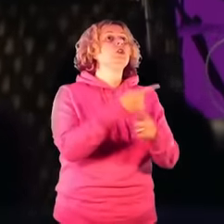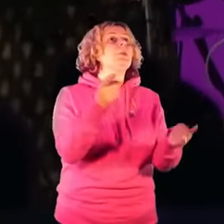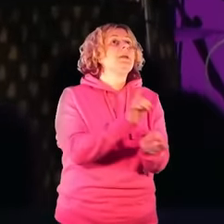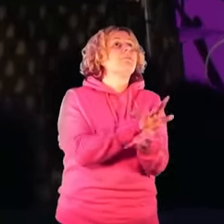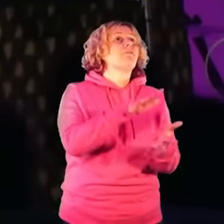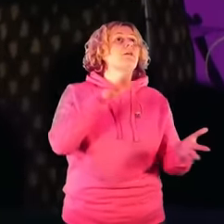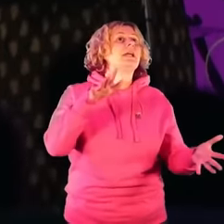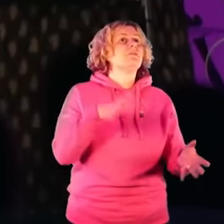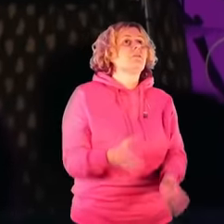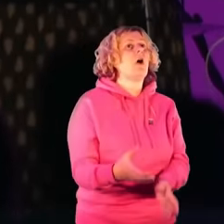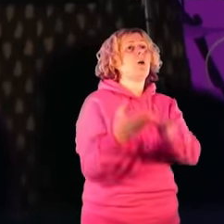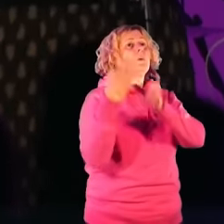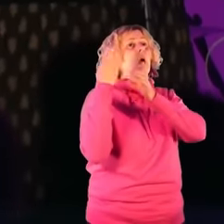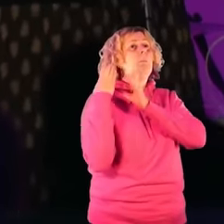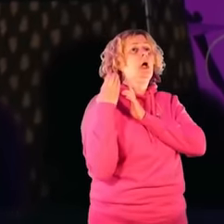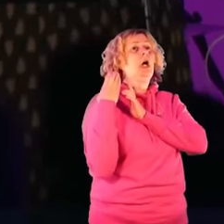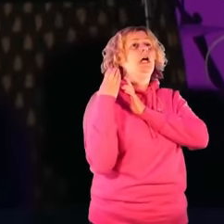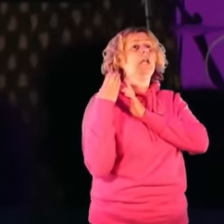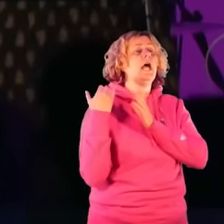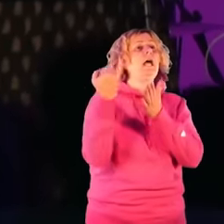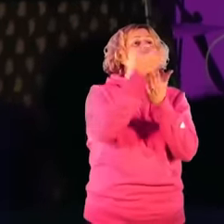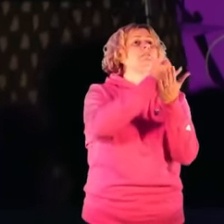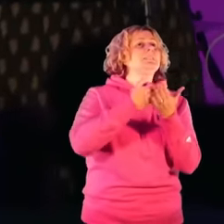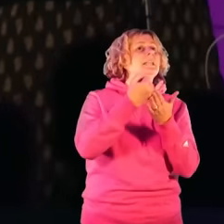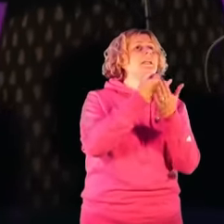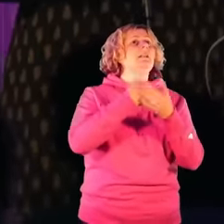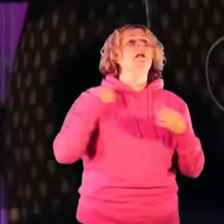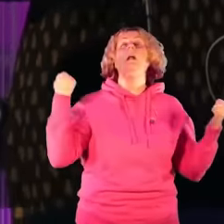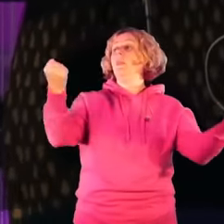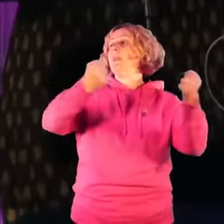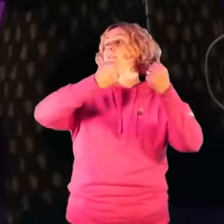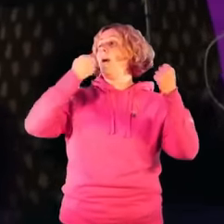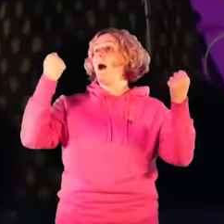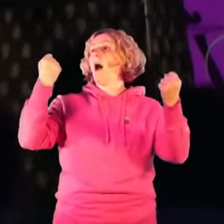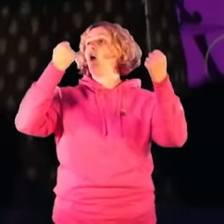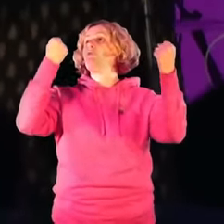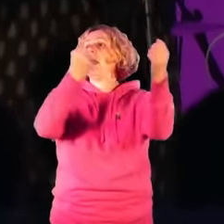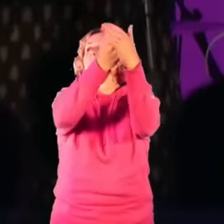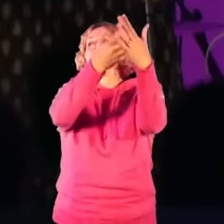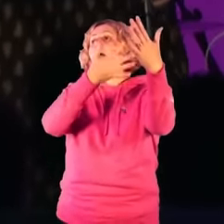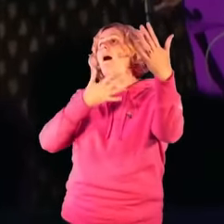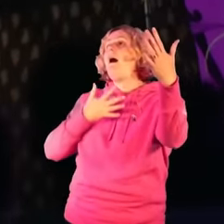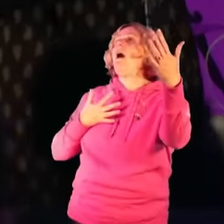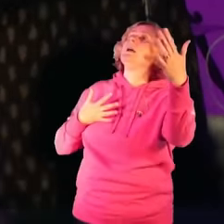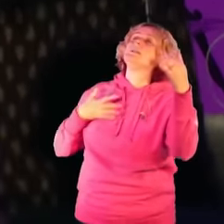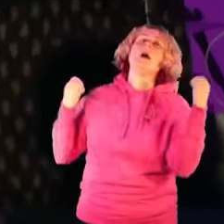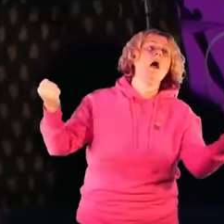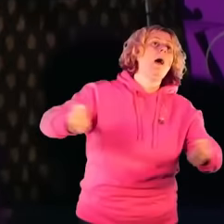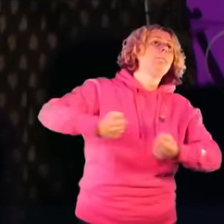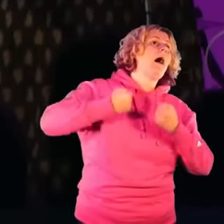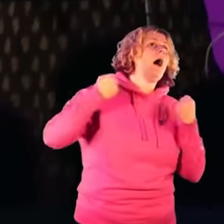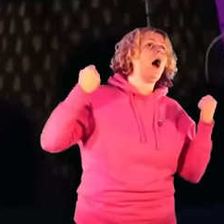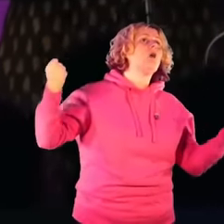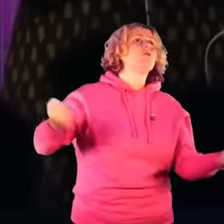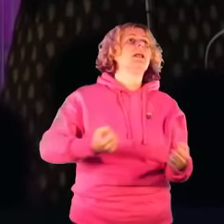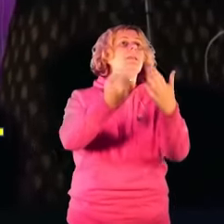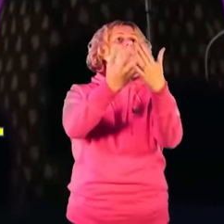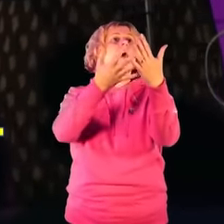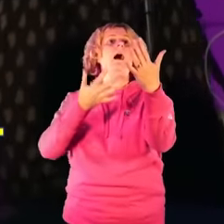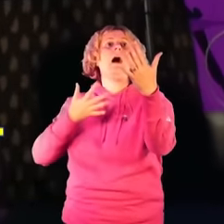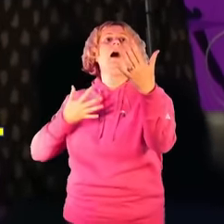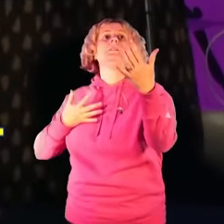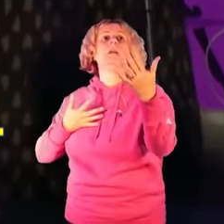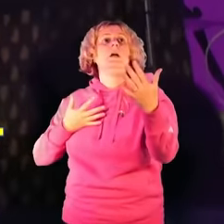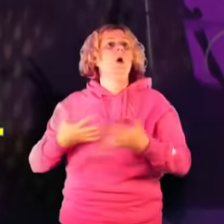Would you be free from your burden of sin? There's power in the blood. Power in